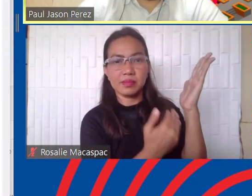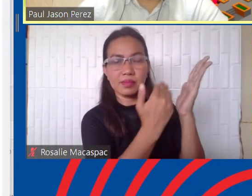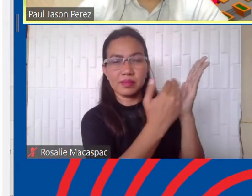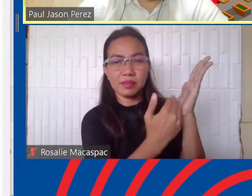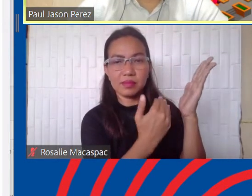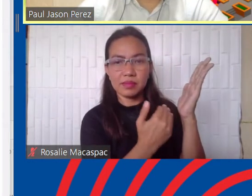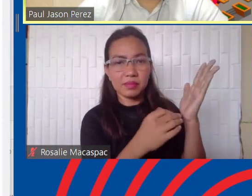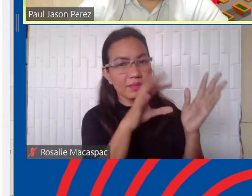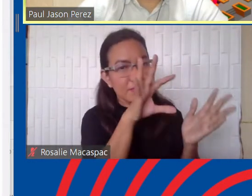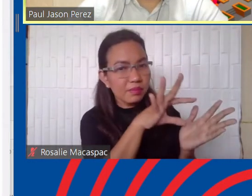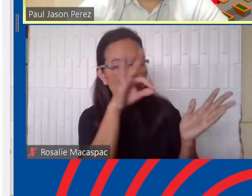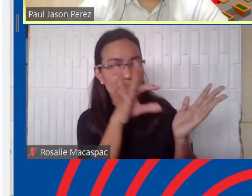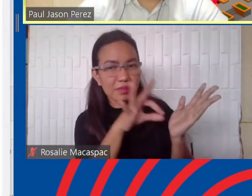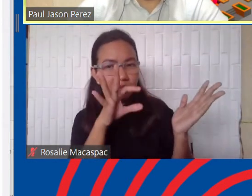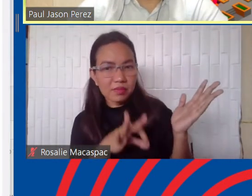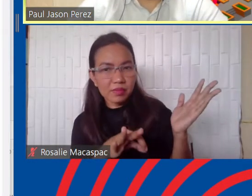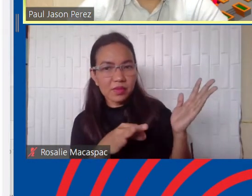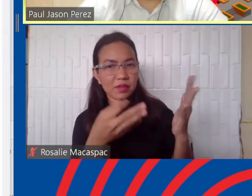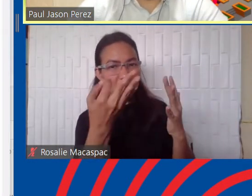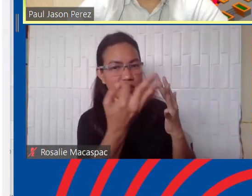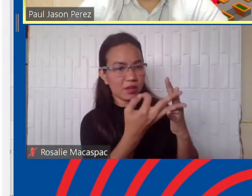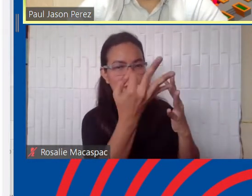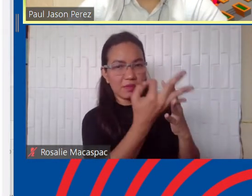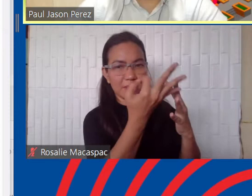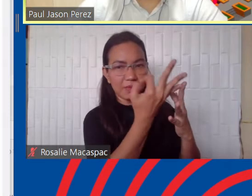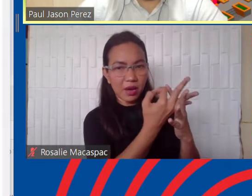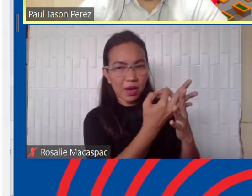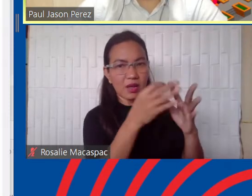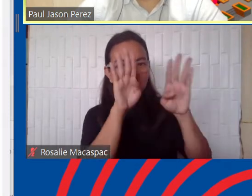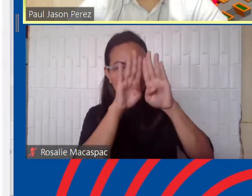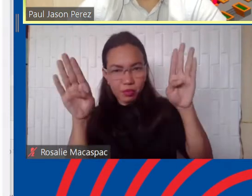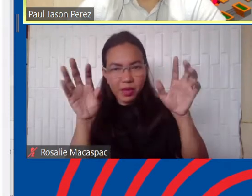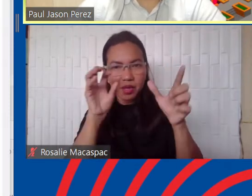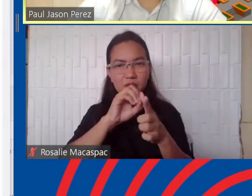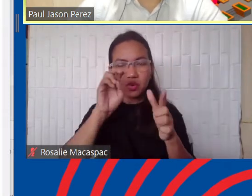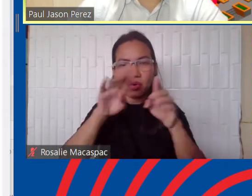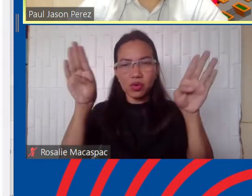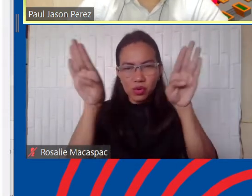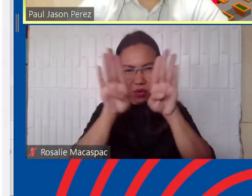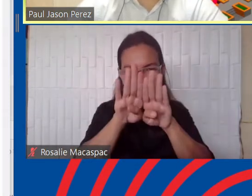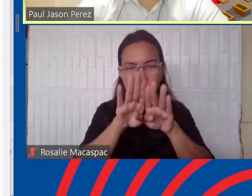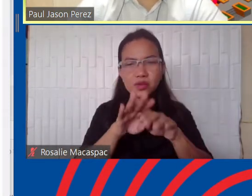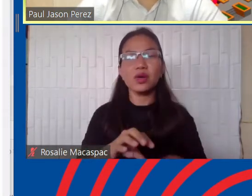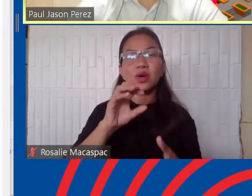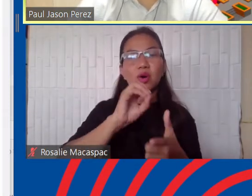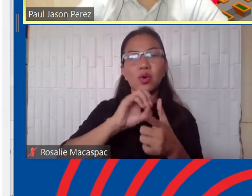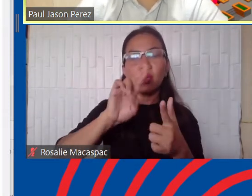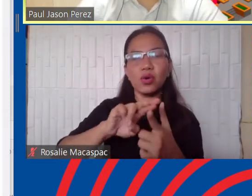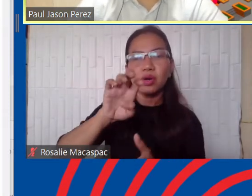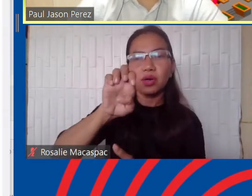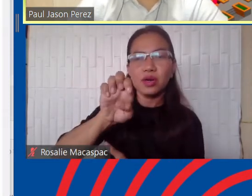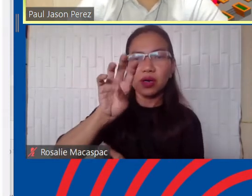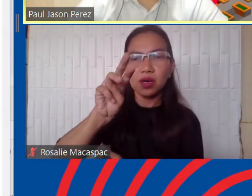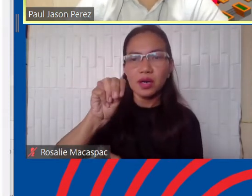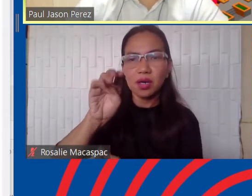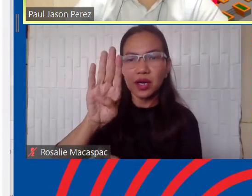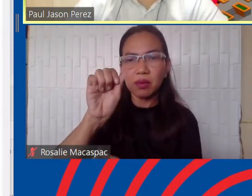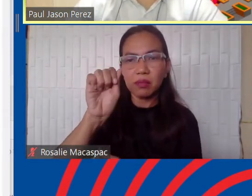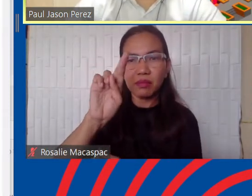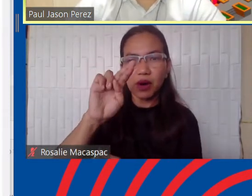by file type, whether it's open or closed or embargoed. Embargoed meaning hindi pa siya